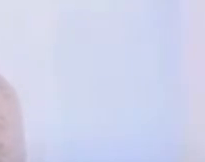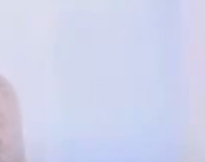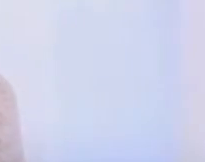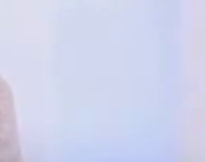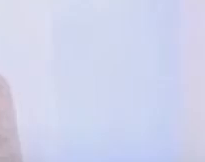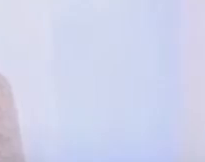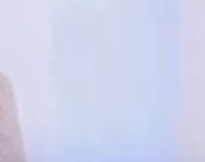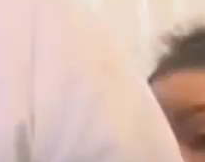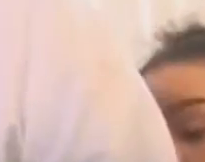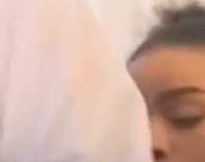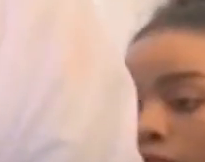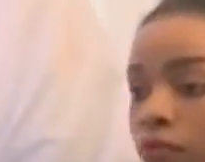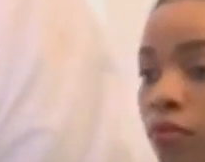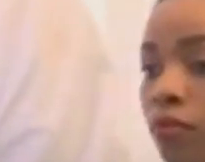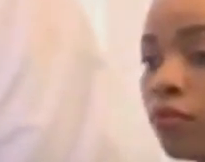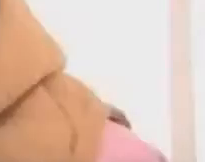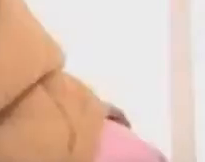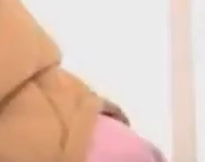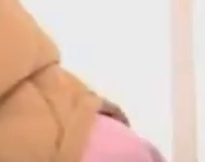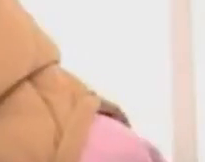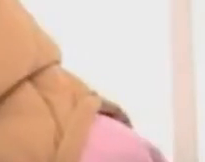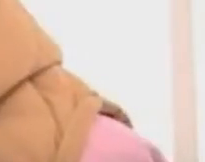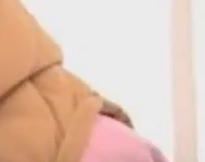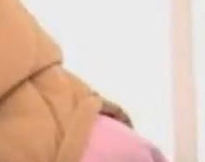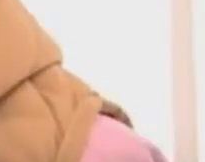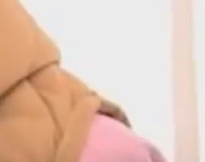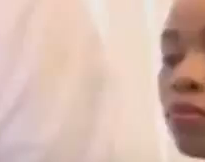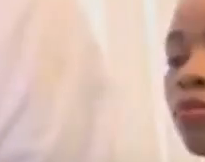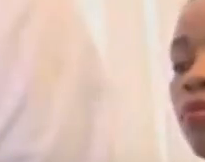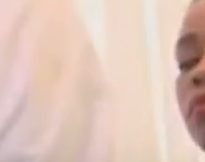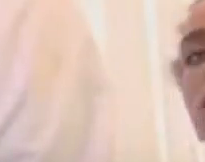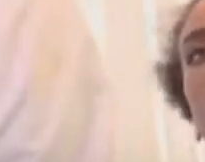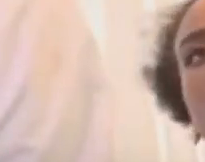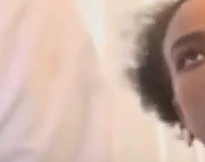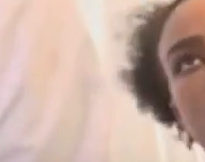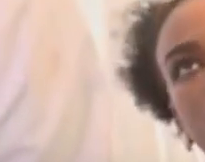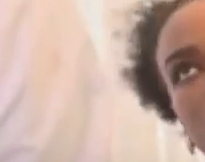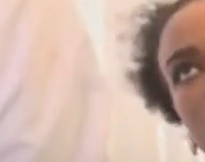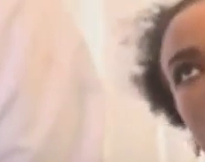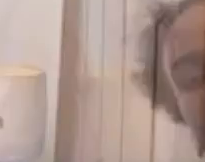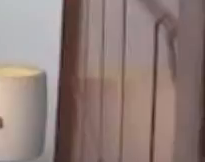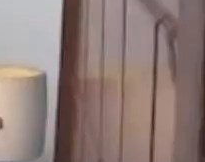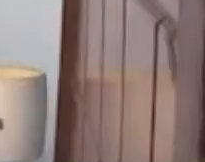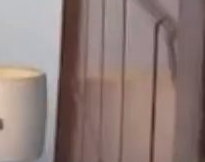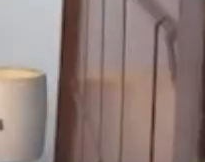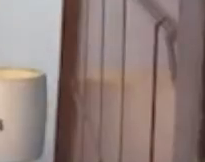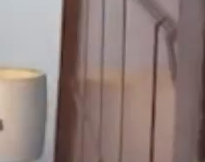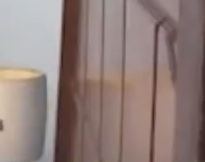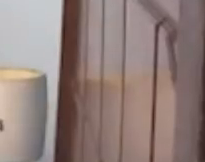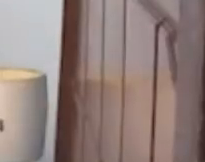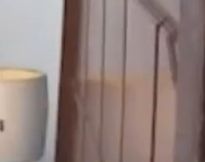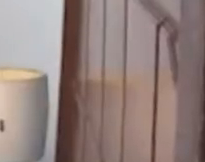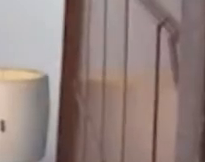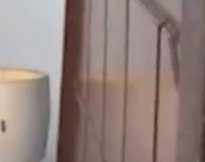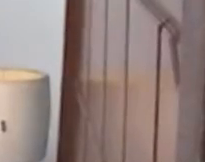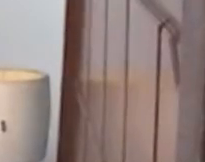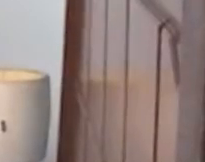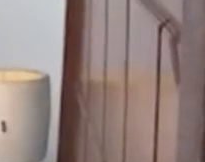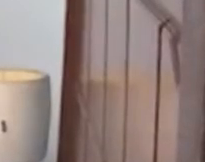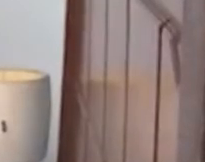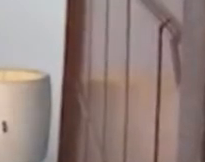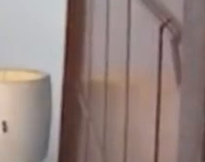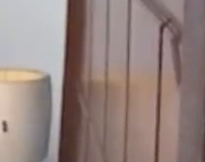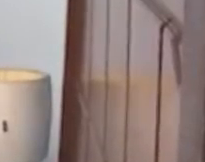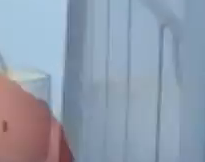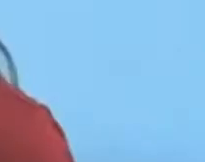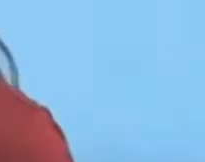You need to watch your weight and that reduce fat in your meals and most importantly, check your weight. You're asking me to calm down